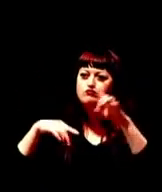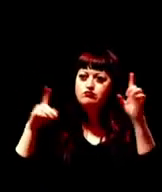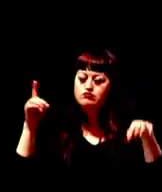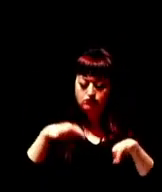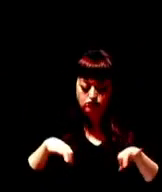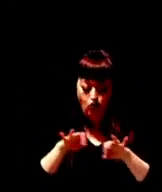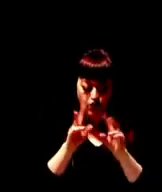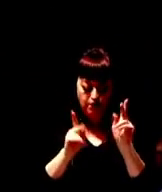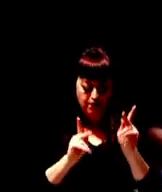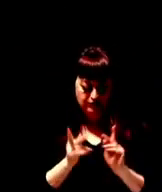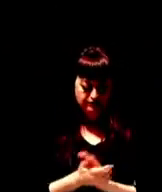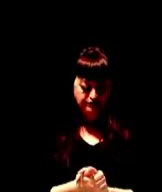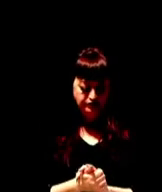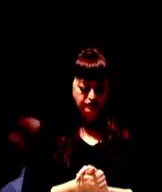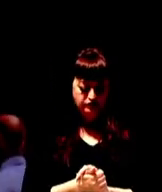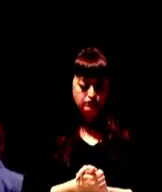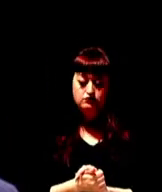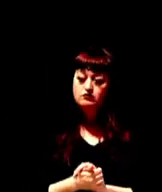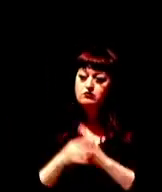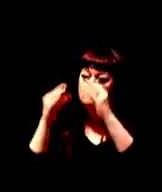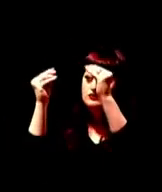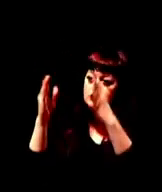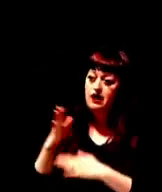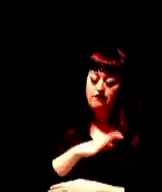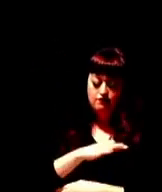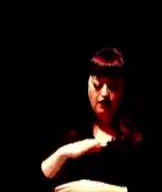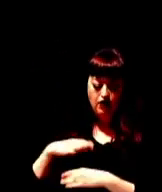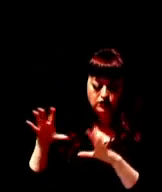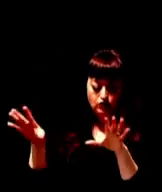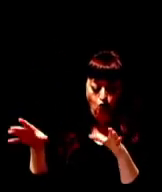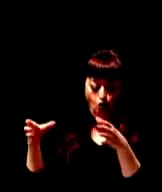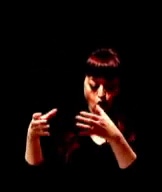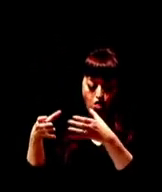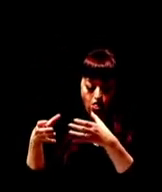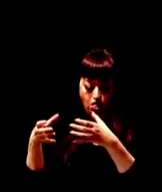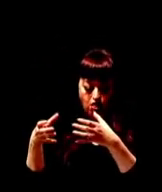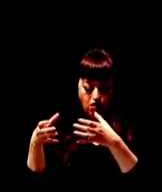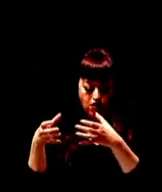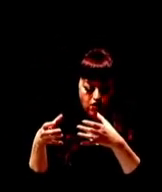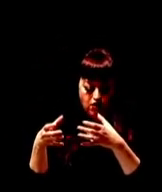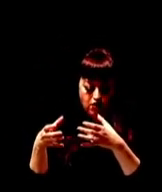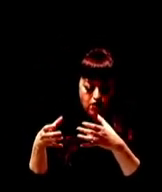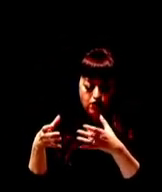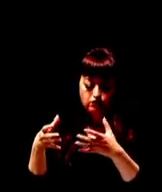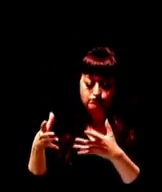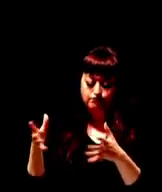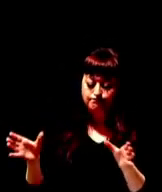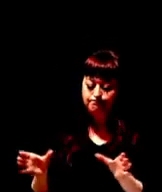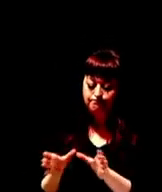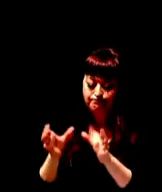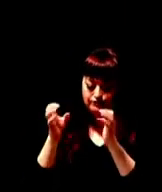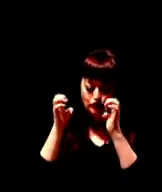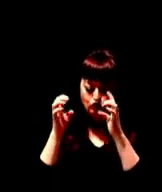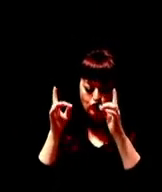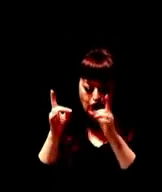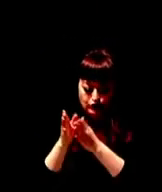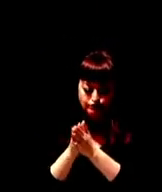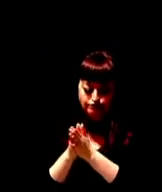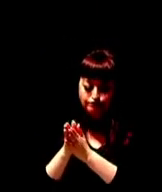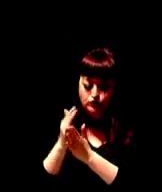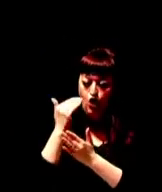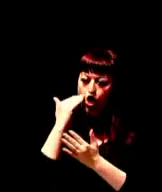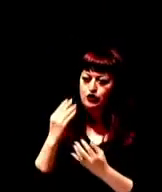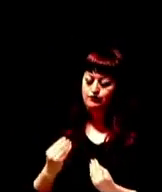people. To our faculty as a whole, who have helped further educational prowess and given us knowledge and inspiration throughout countless days and